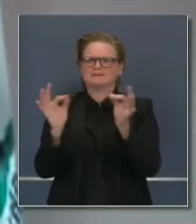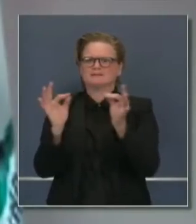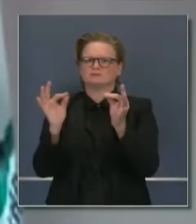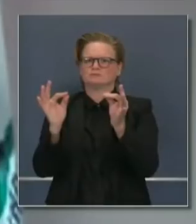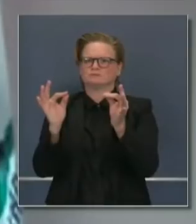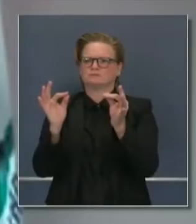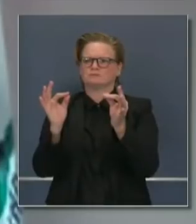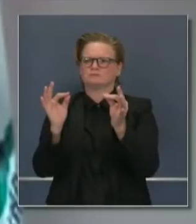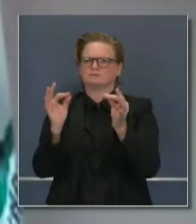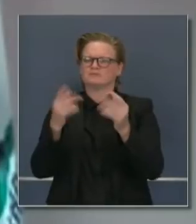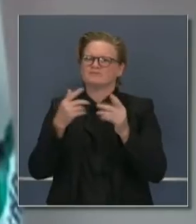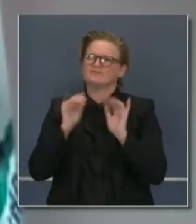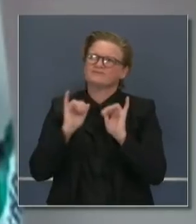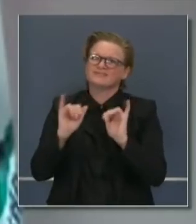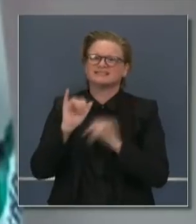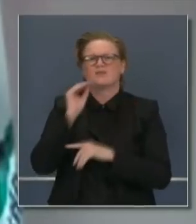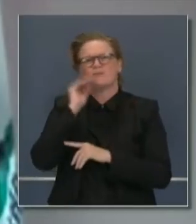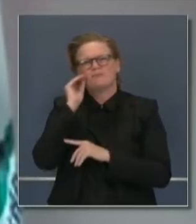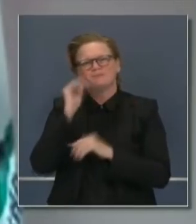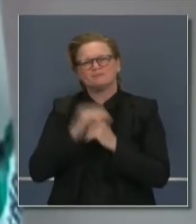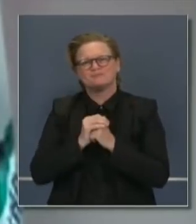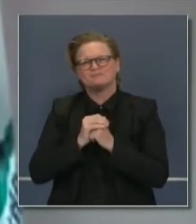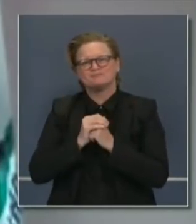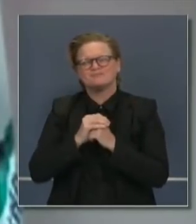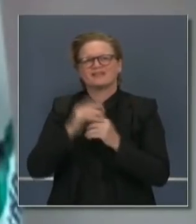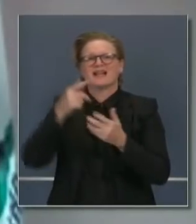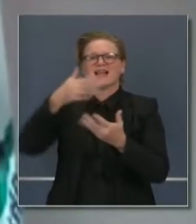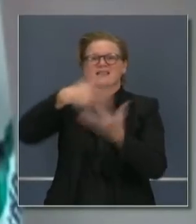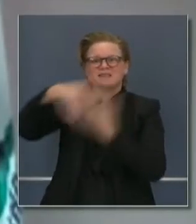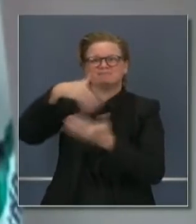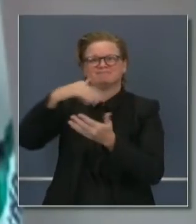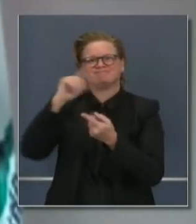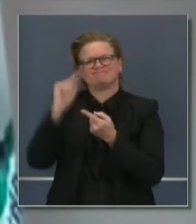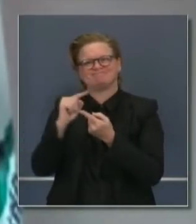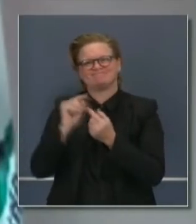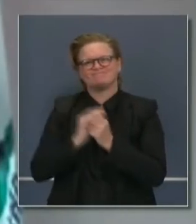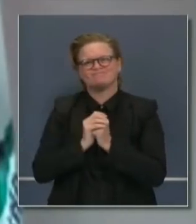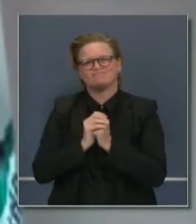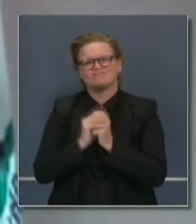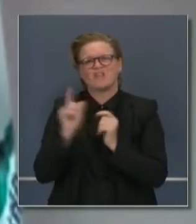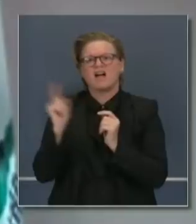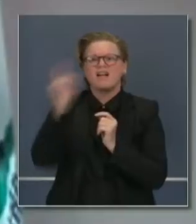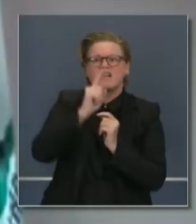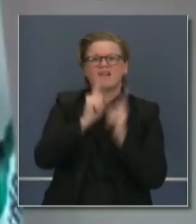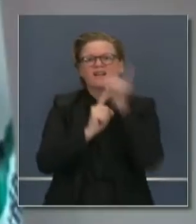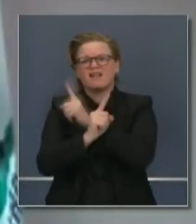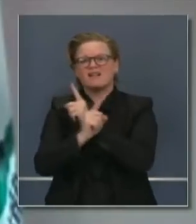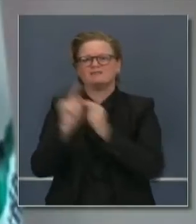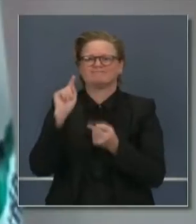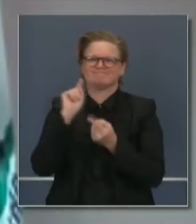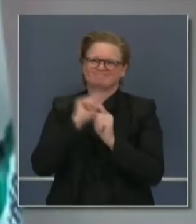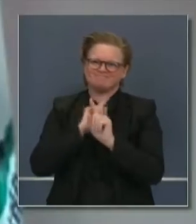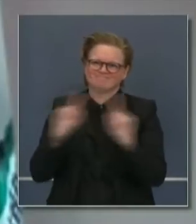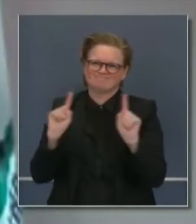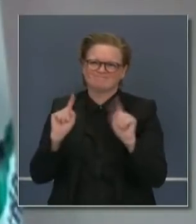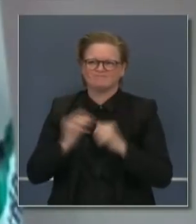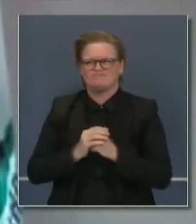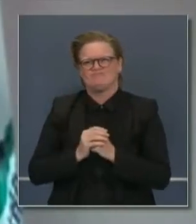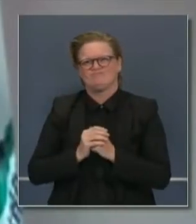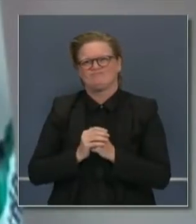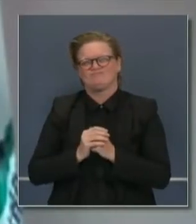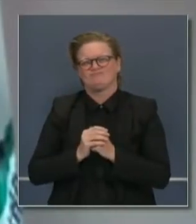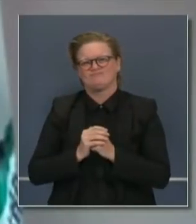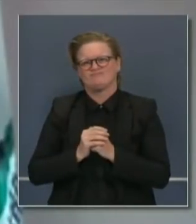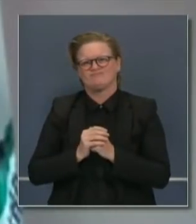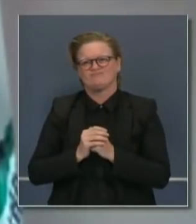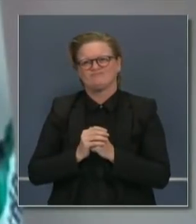home, reduce your interactions so that we can really get this transmission rate down and do it swiftly, quickly,